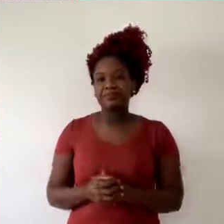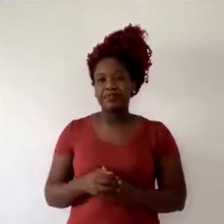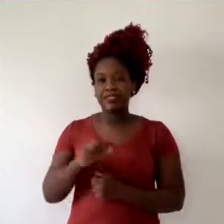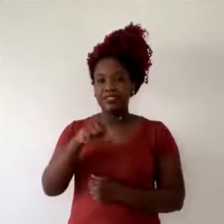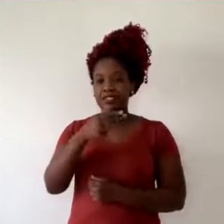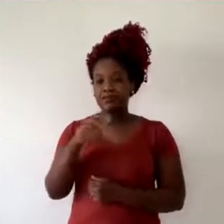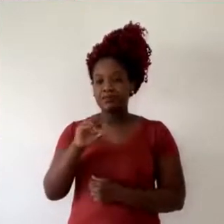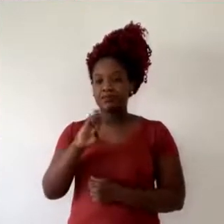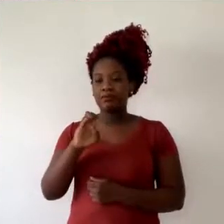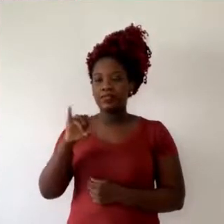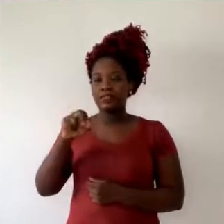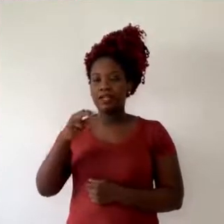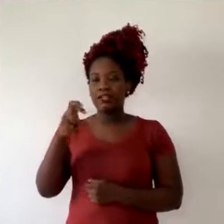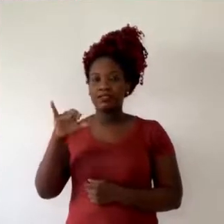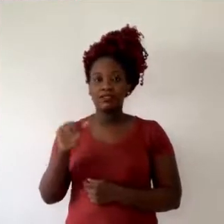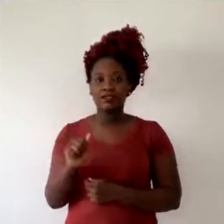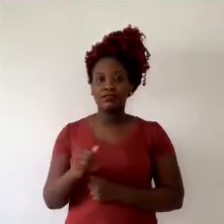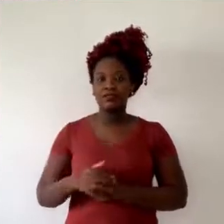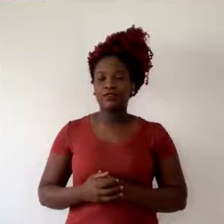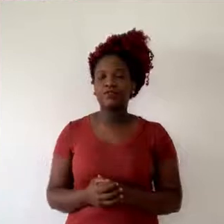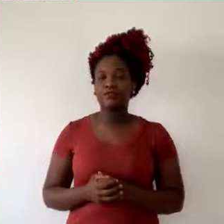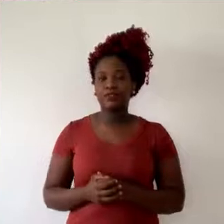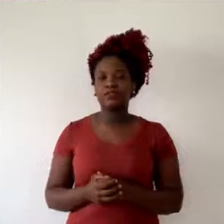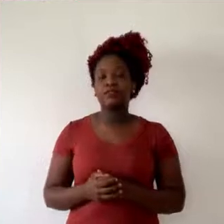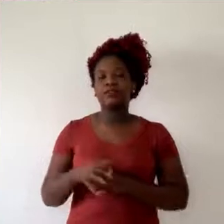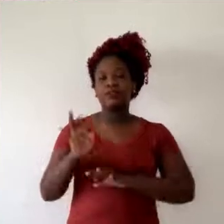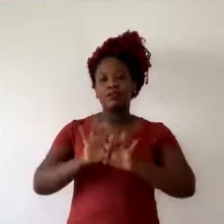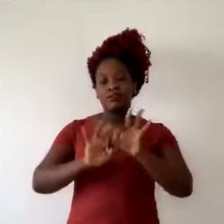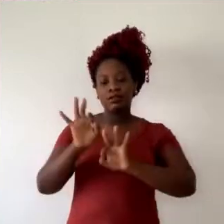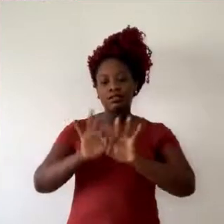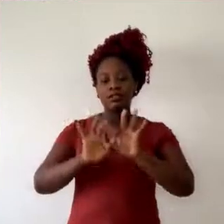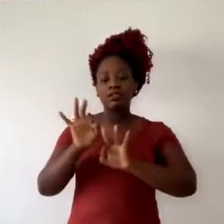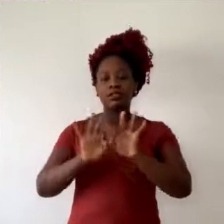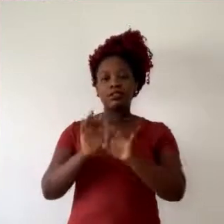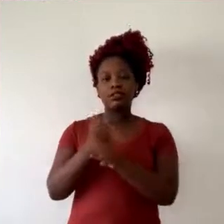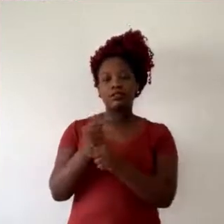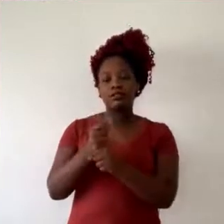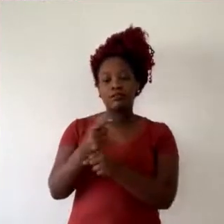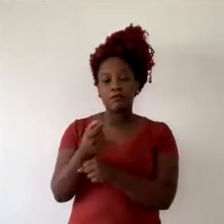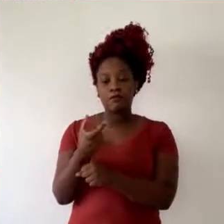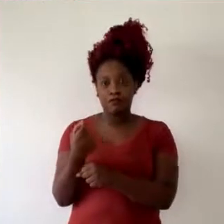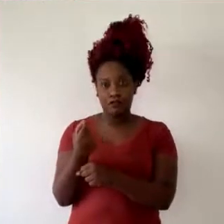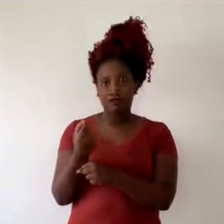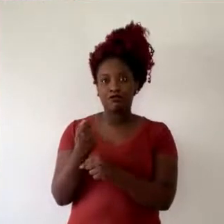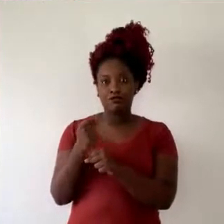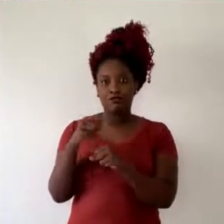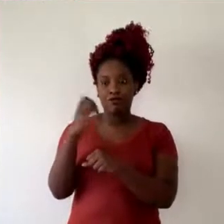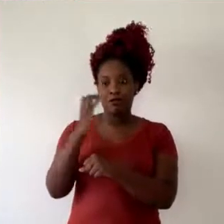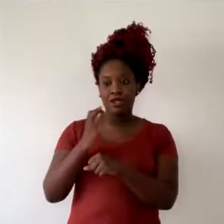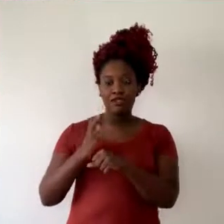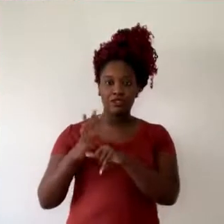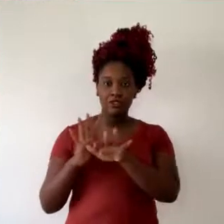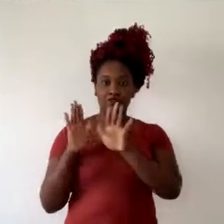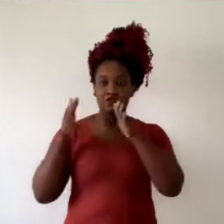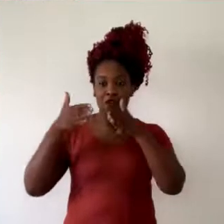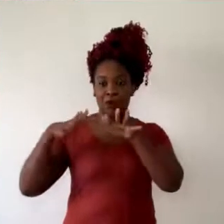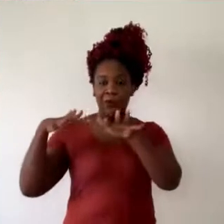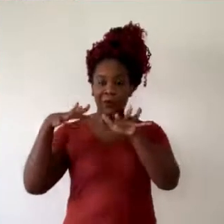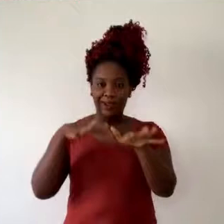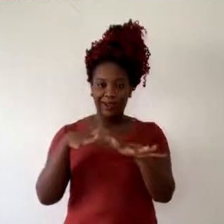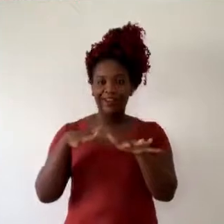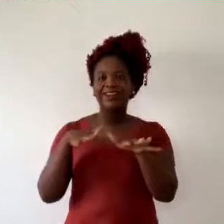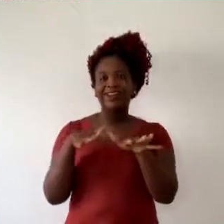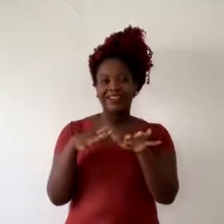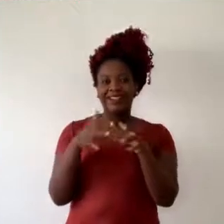was a part of the organization of the Brazil Forum UK in 2020 last year, and she has mediated a panel about